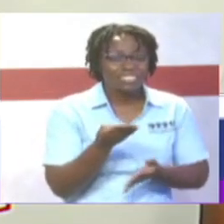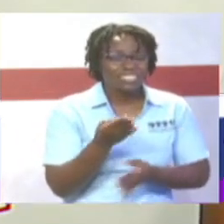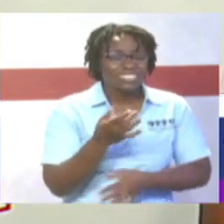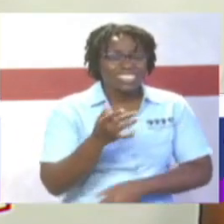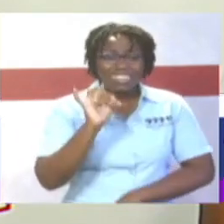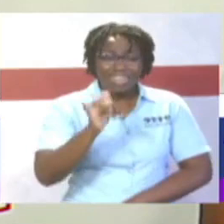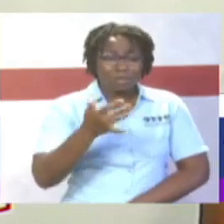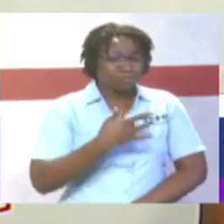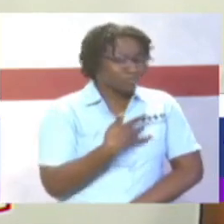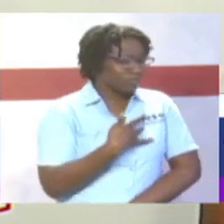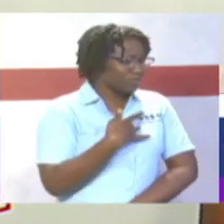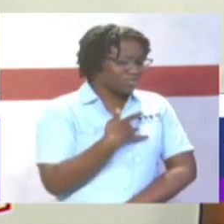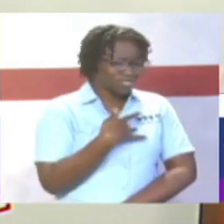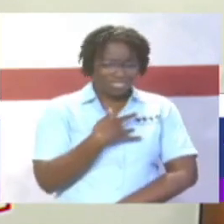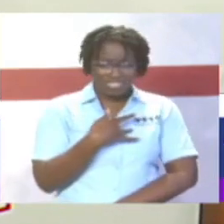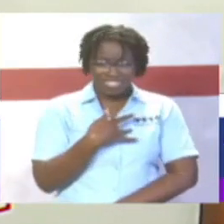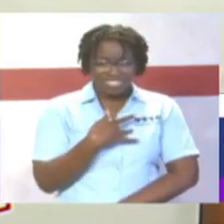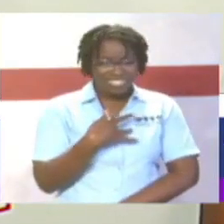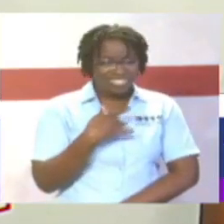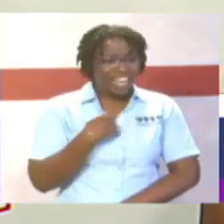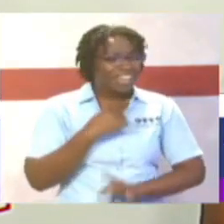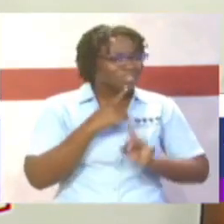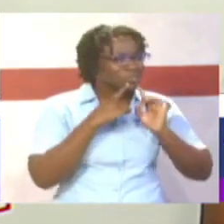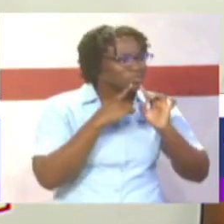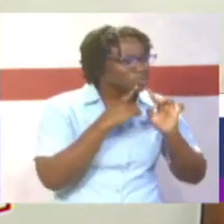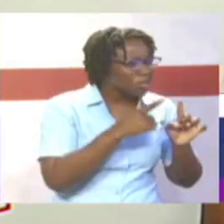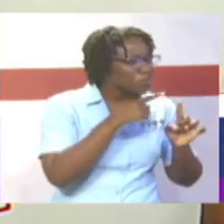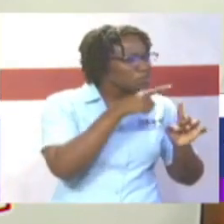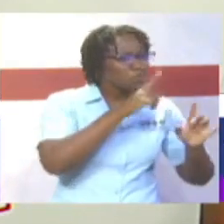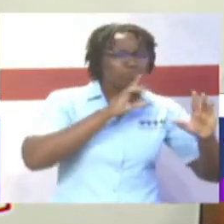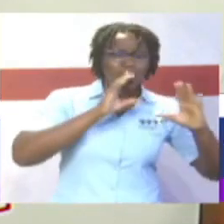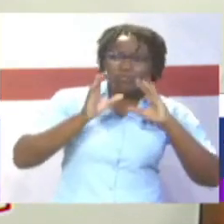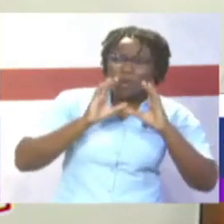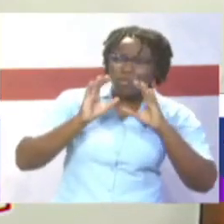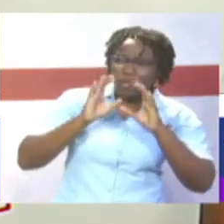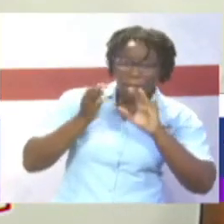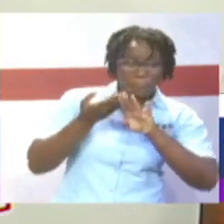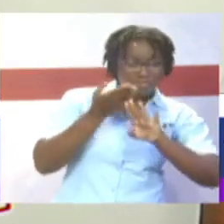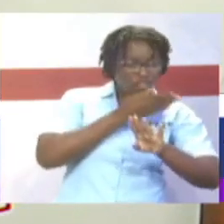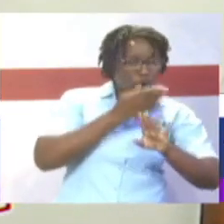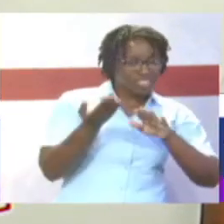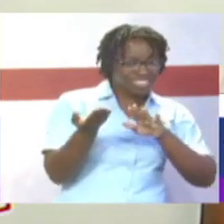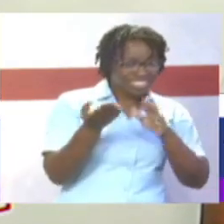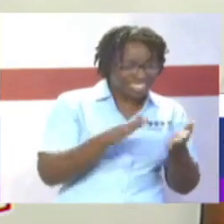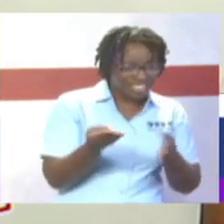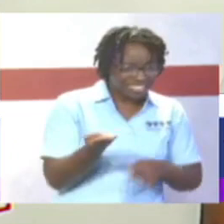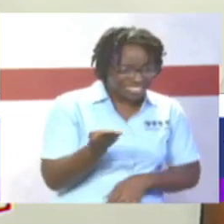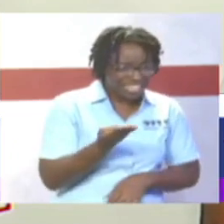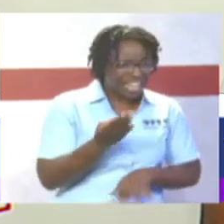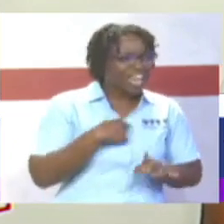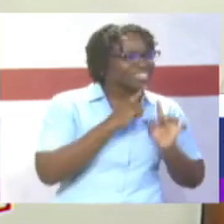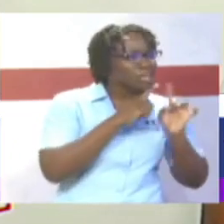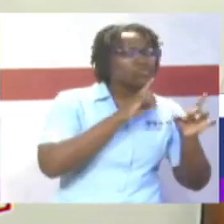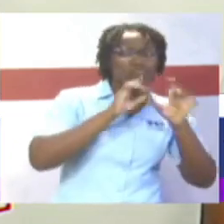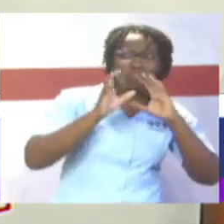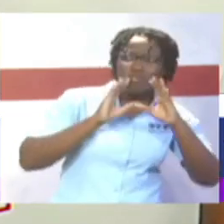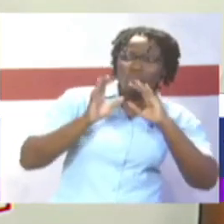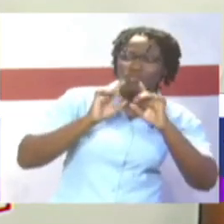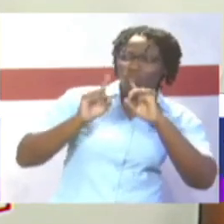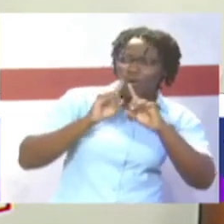that, because I told him, talk to them all you want, because not many people get to do